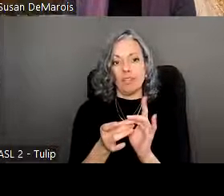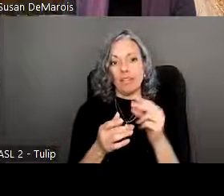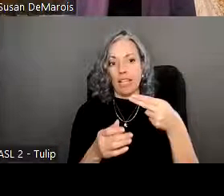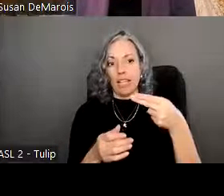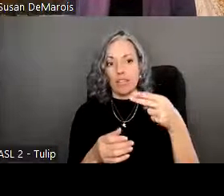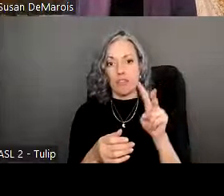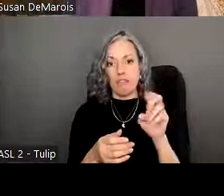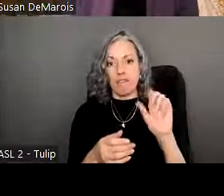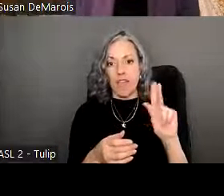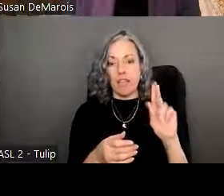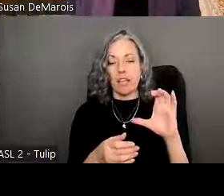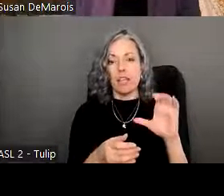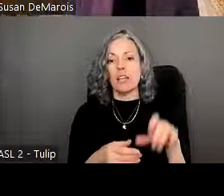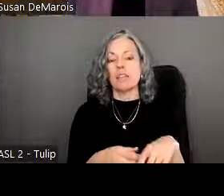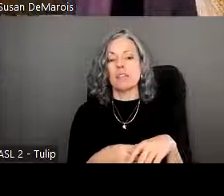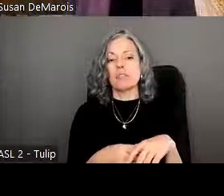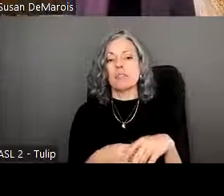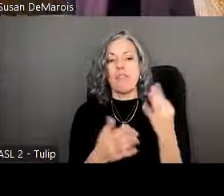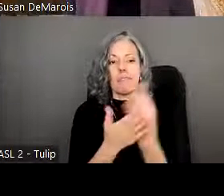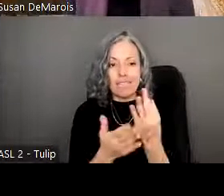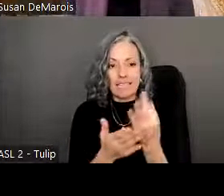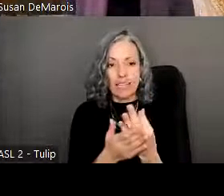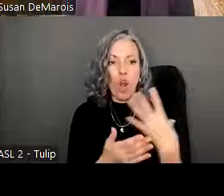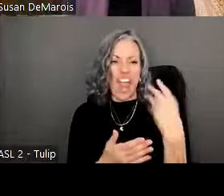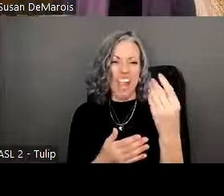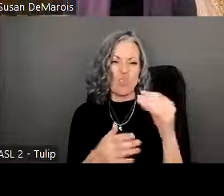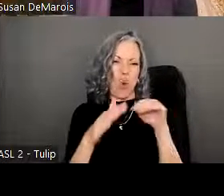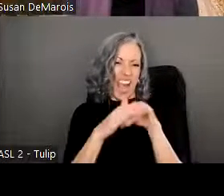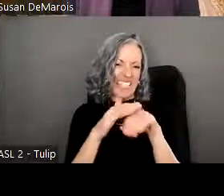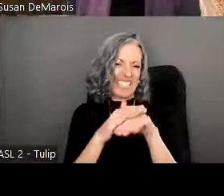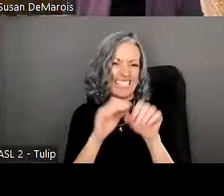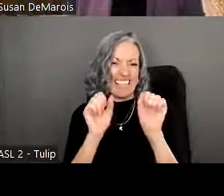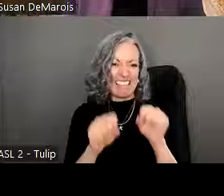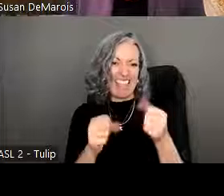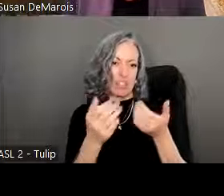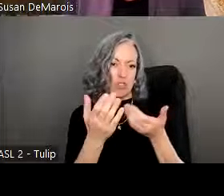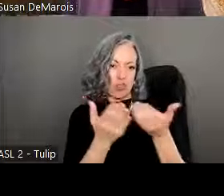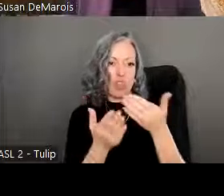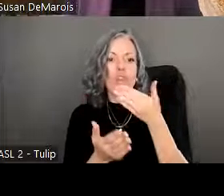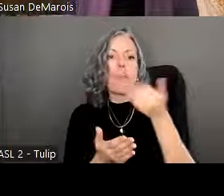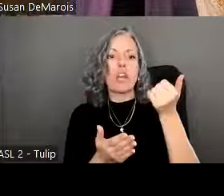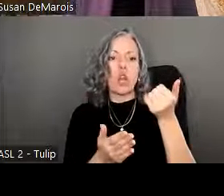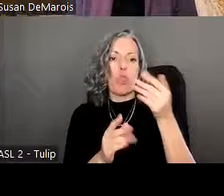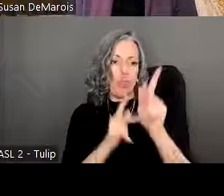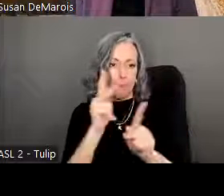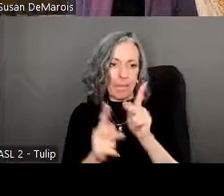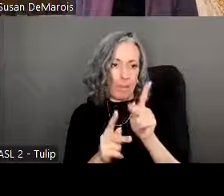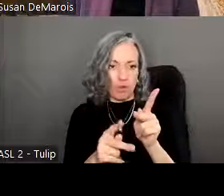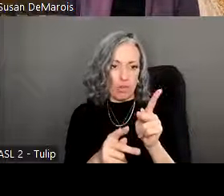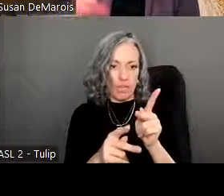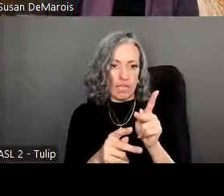efforts like HVAC funding or expanded outdoor access so they can better serve their population in times